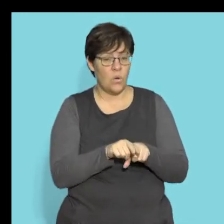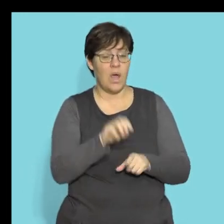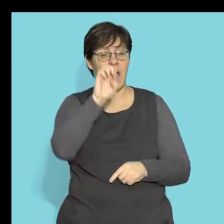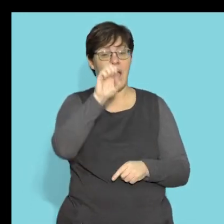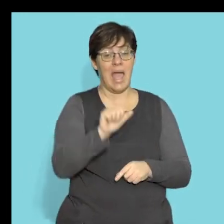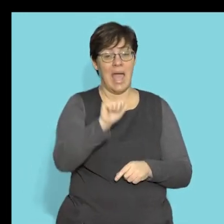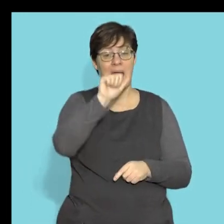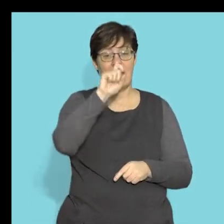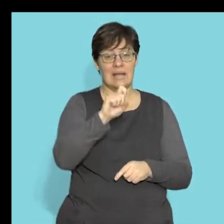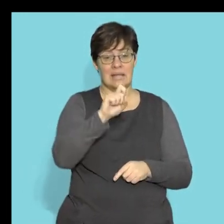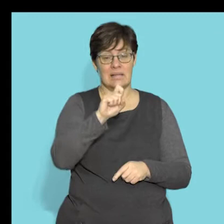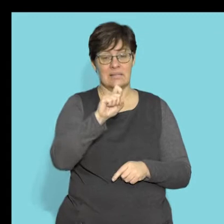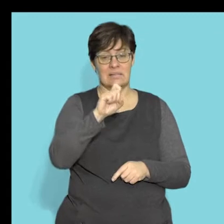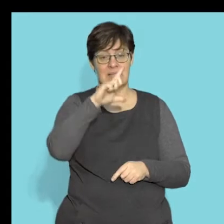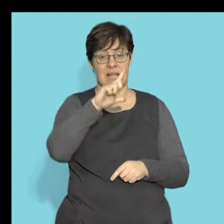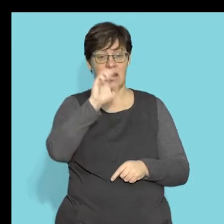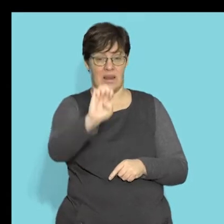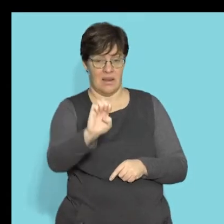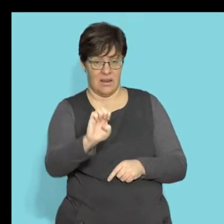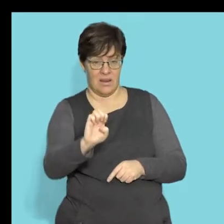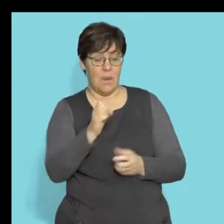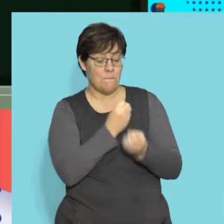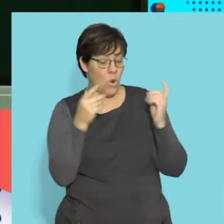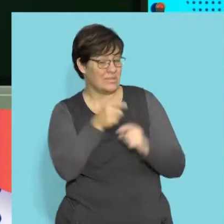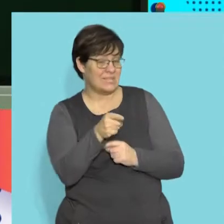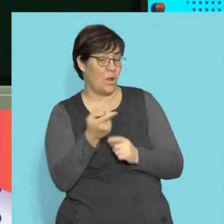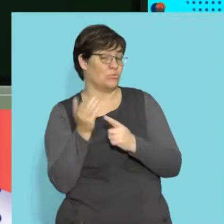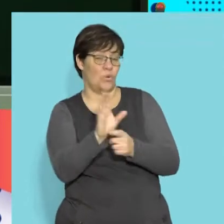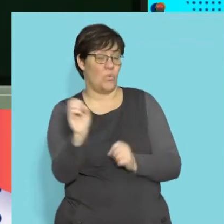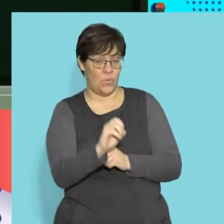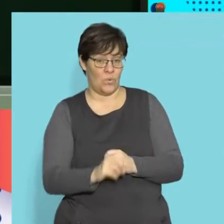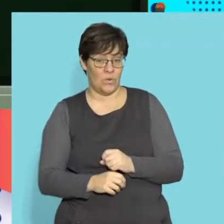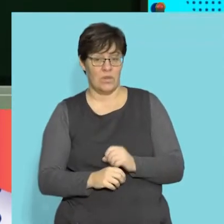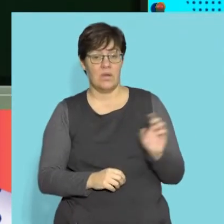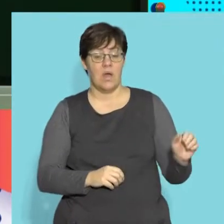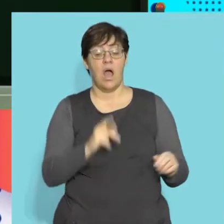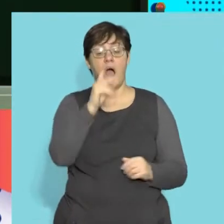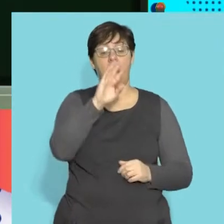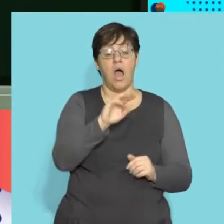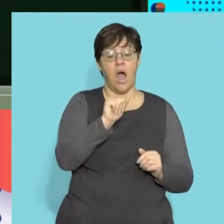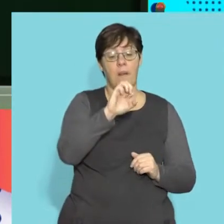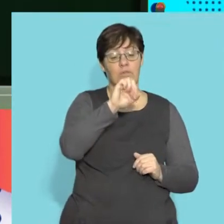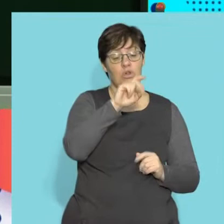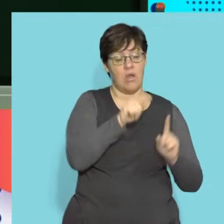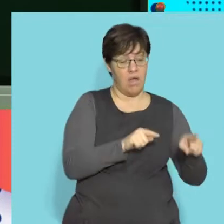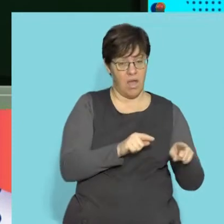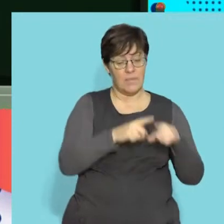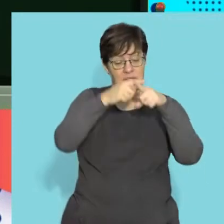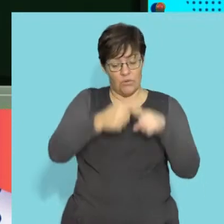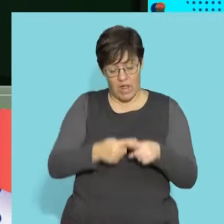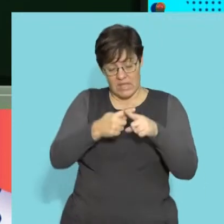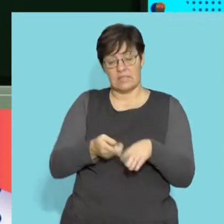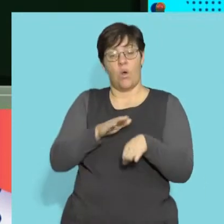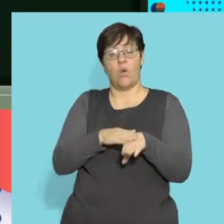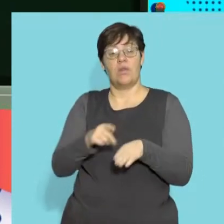axle. Now, guys, the axle is often not shown, but we know that that armature has to